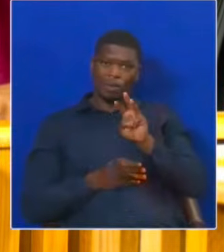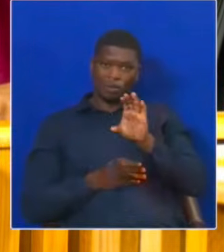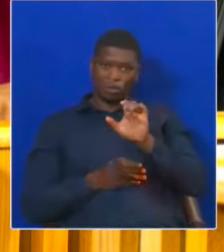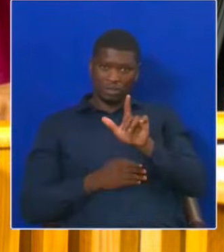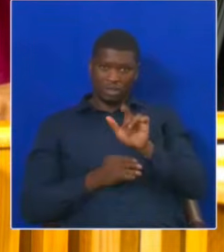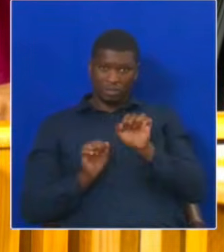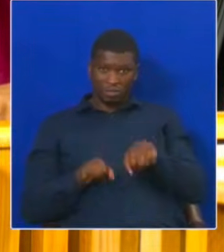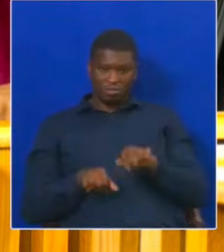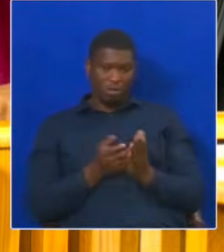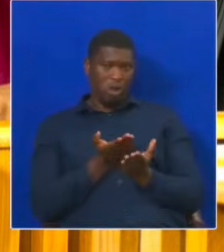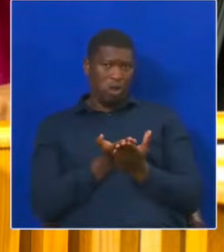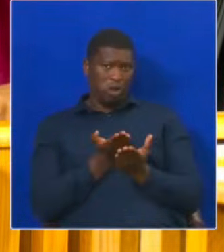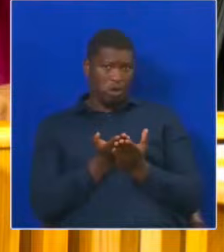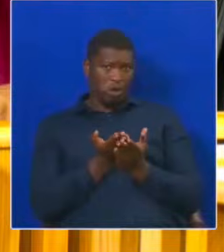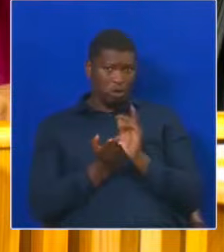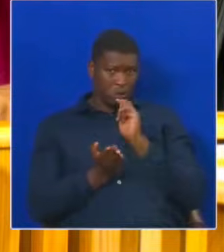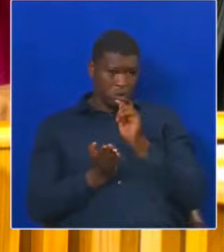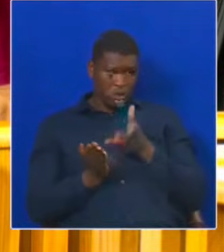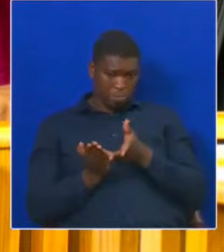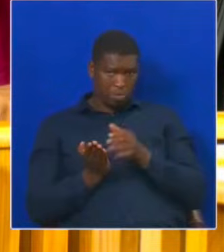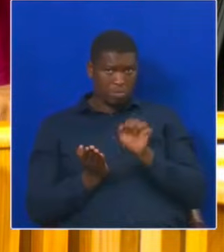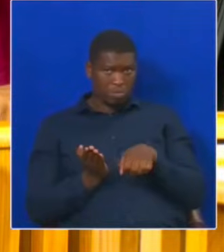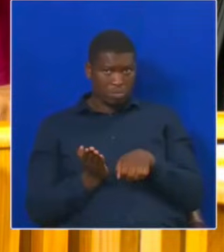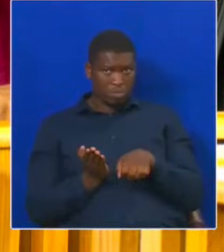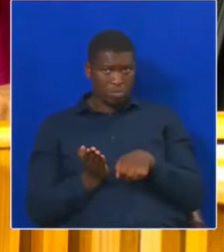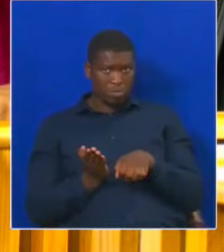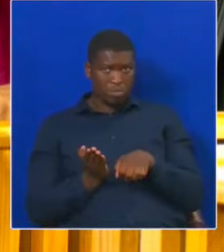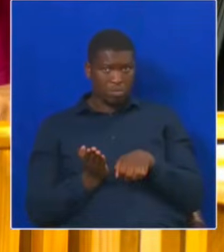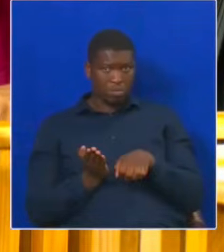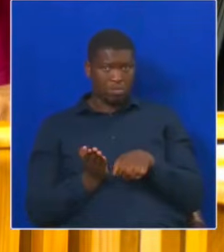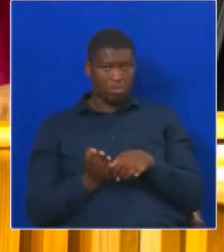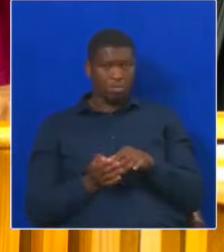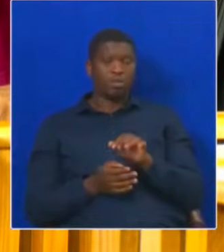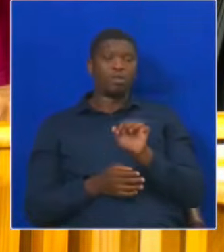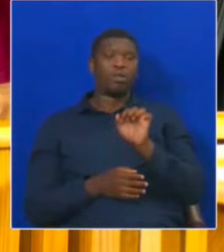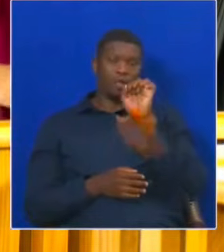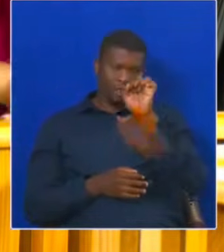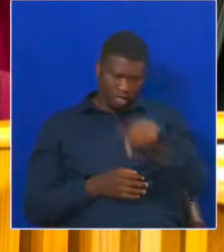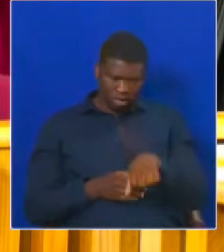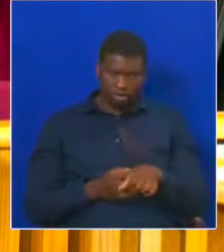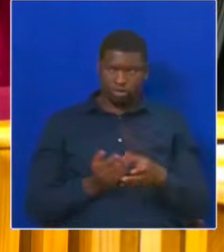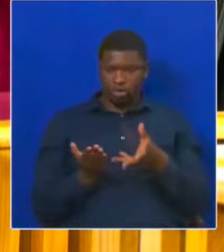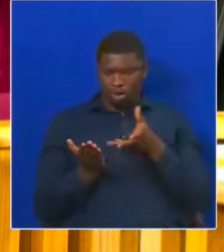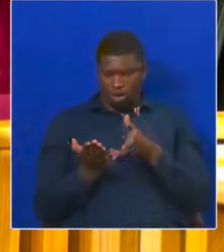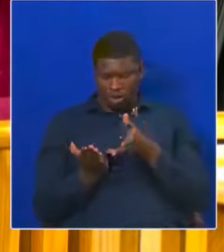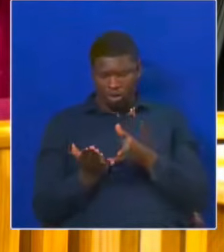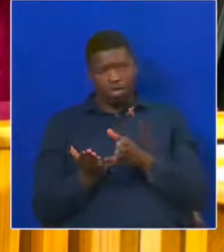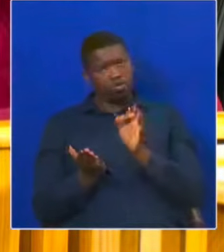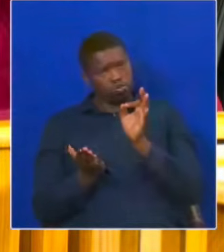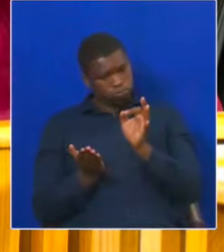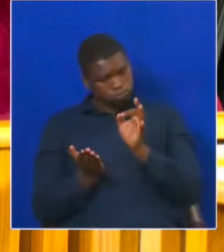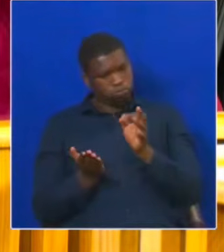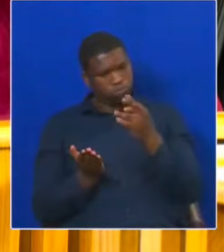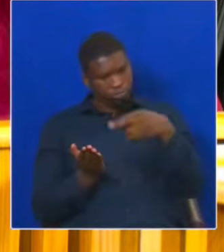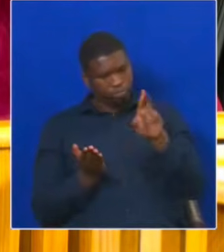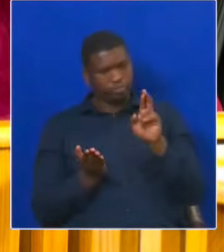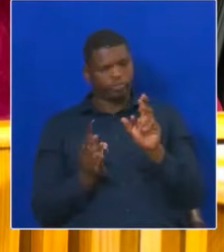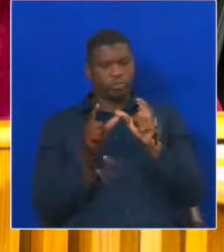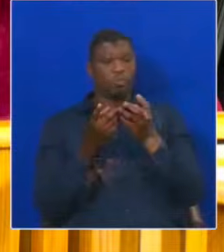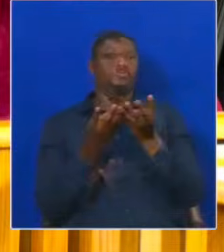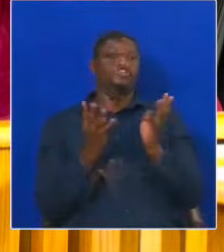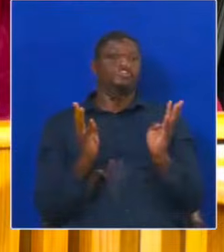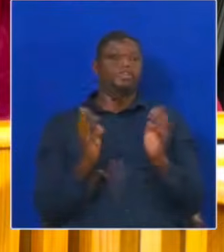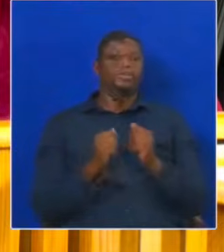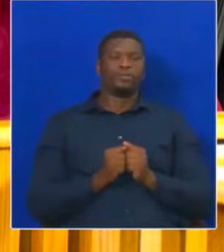WC7. That is correct, Commissioners. Thank you. Witness C, picking